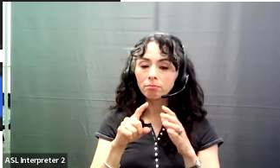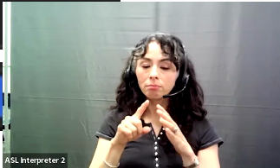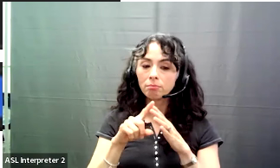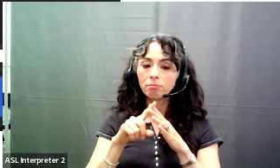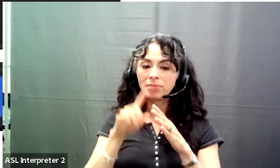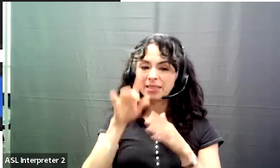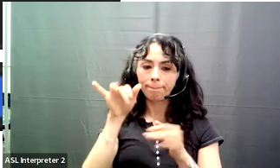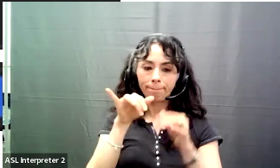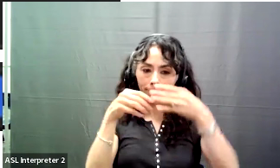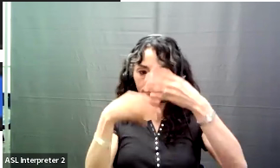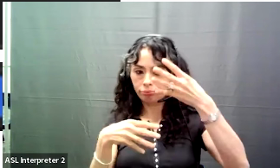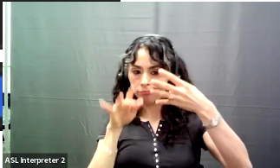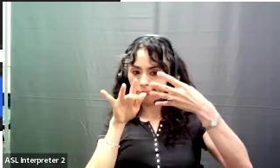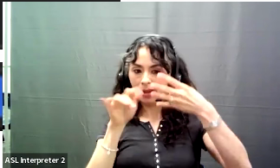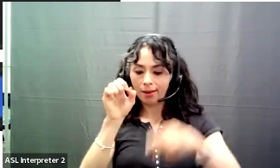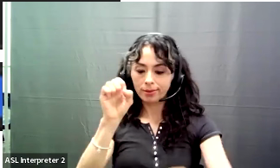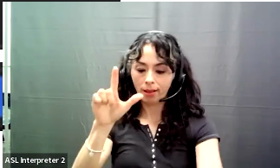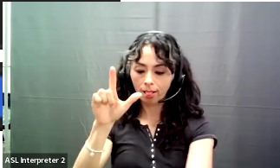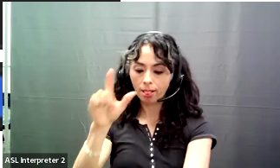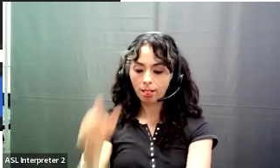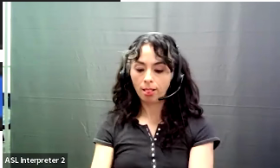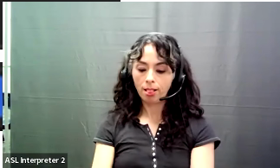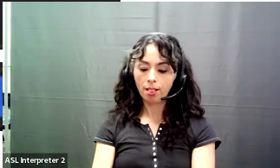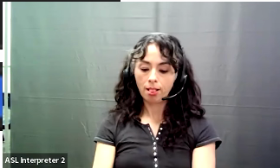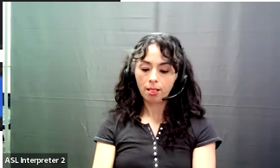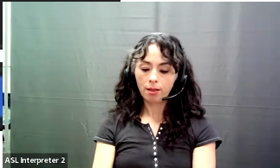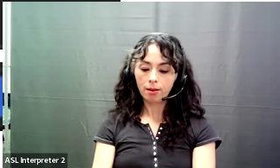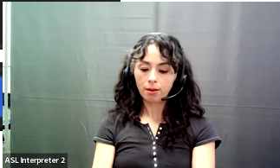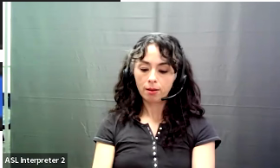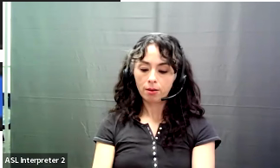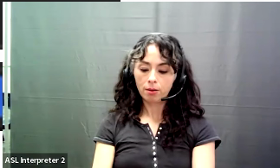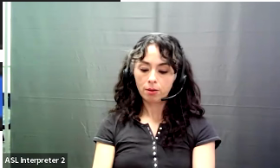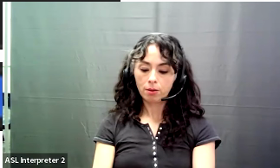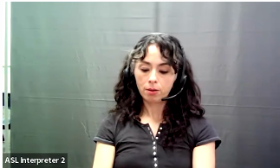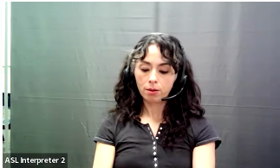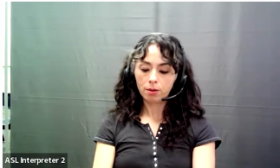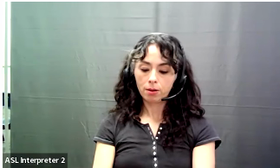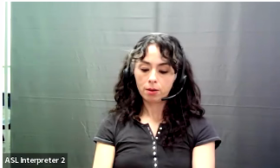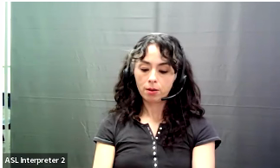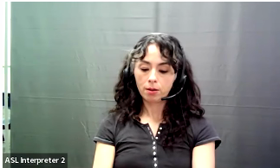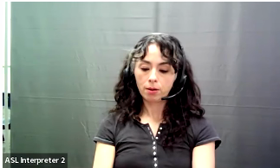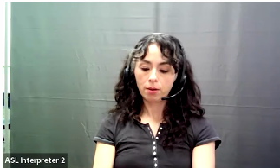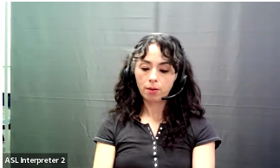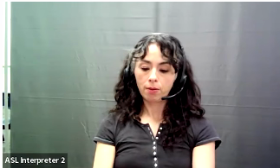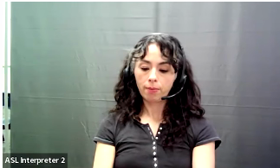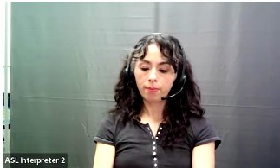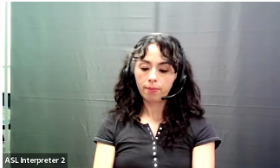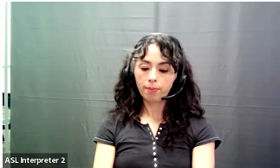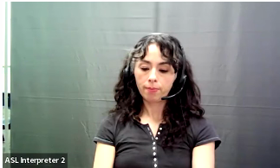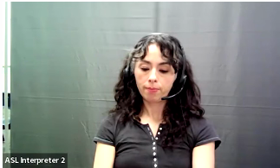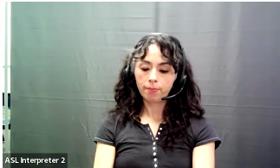by selecting ASL in the submenu. We also